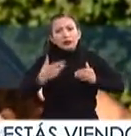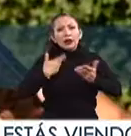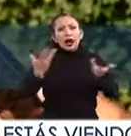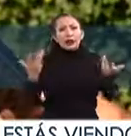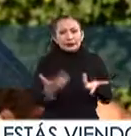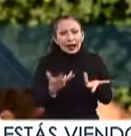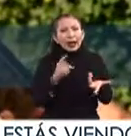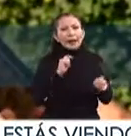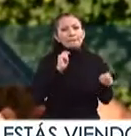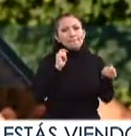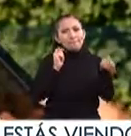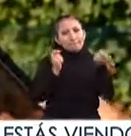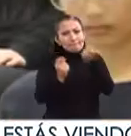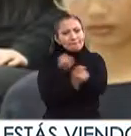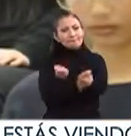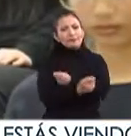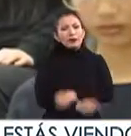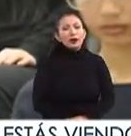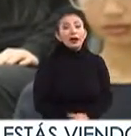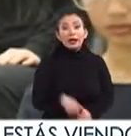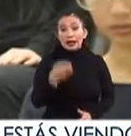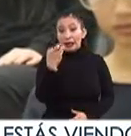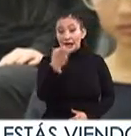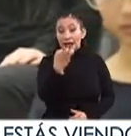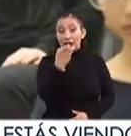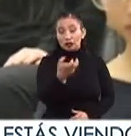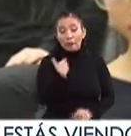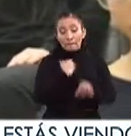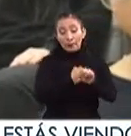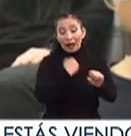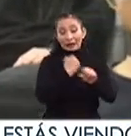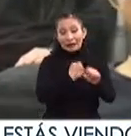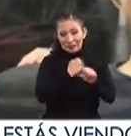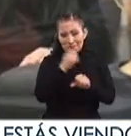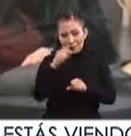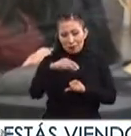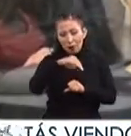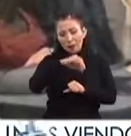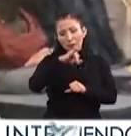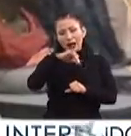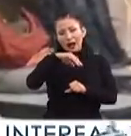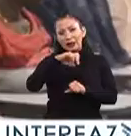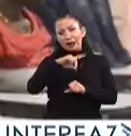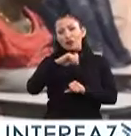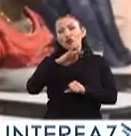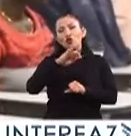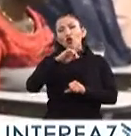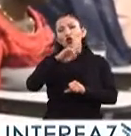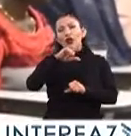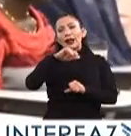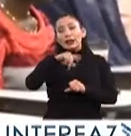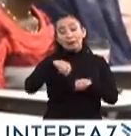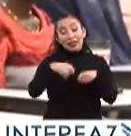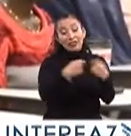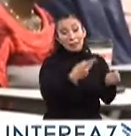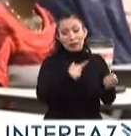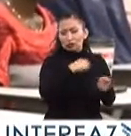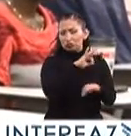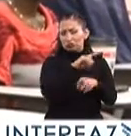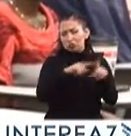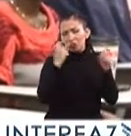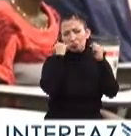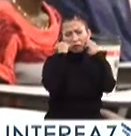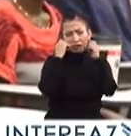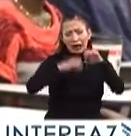our brain when we practice mindfulness. En este sentido, la práctica de mindfulness puede dotar a personas de todas